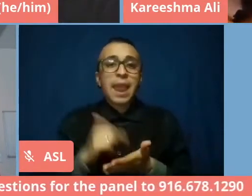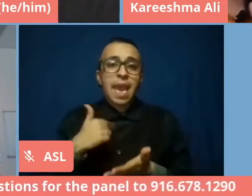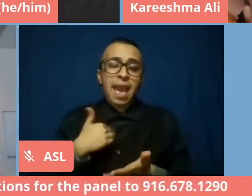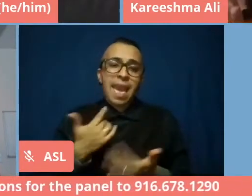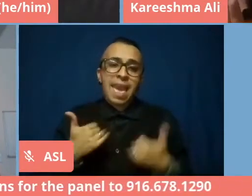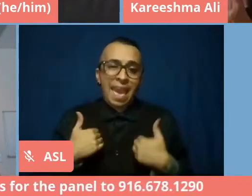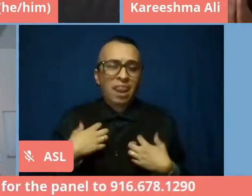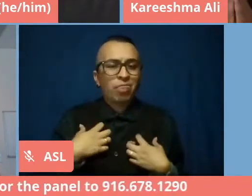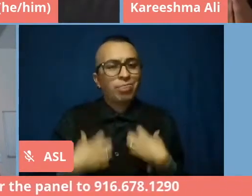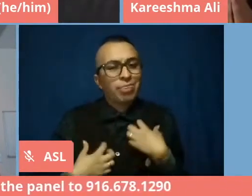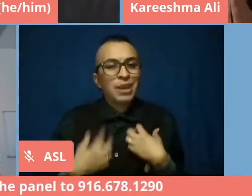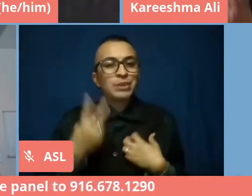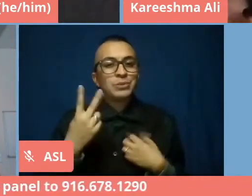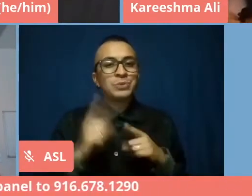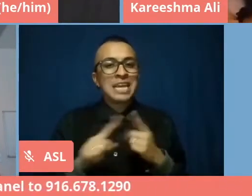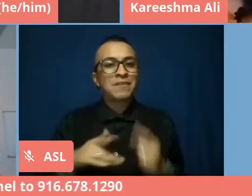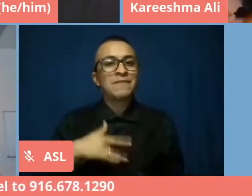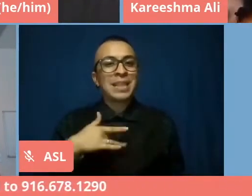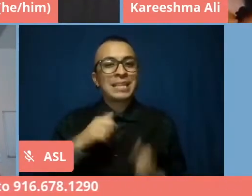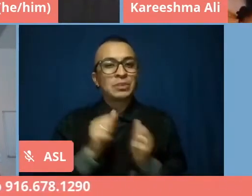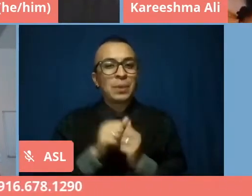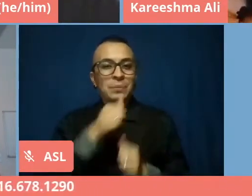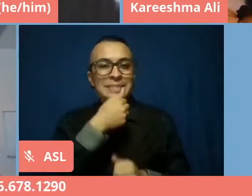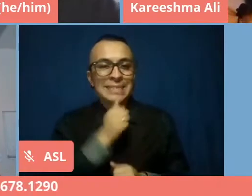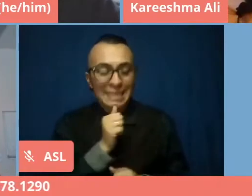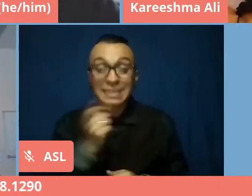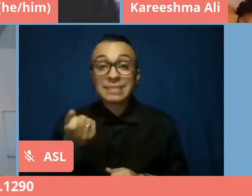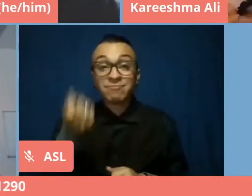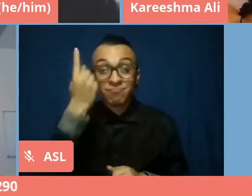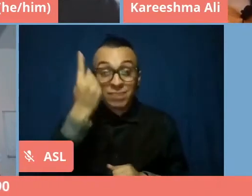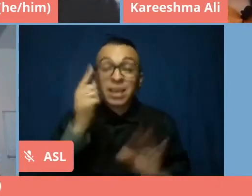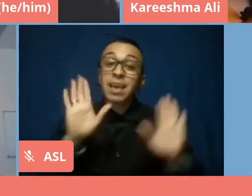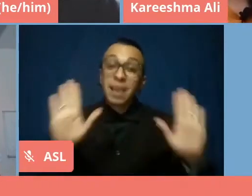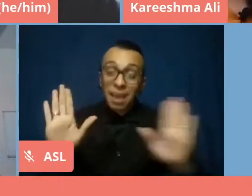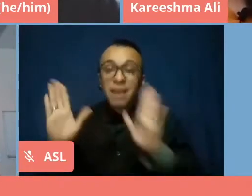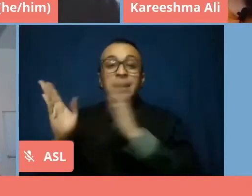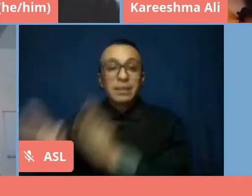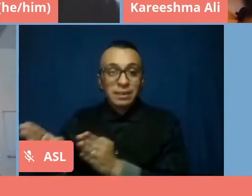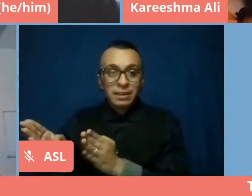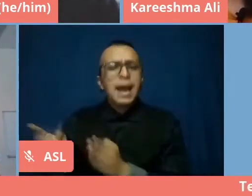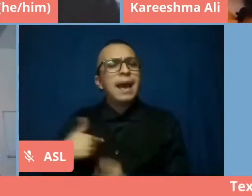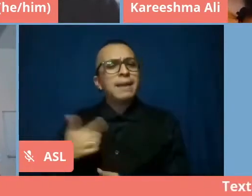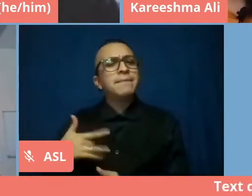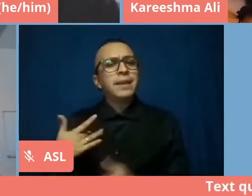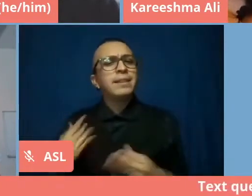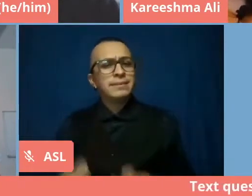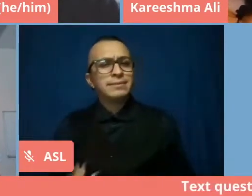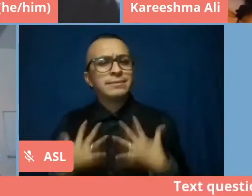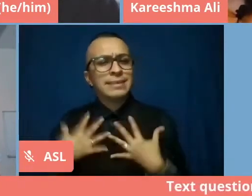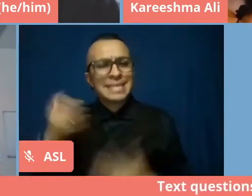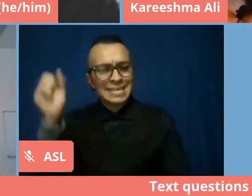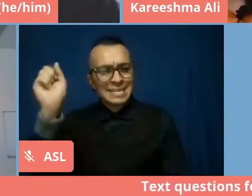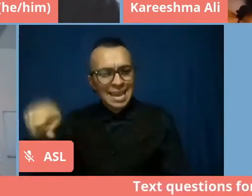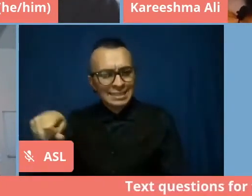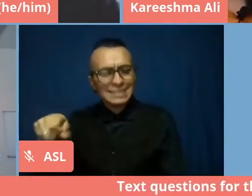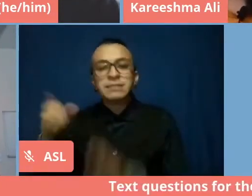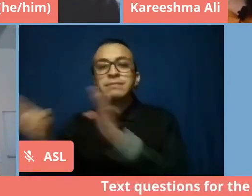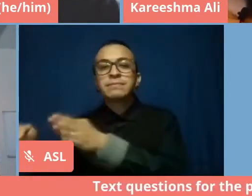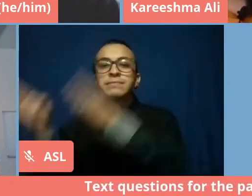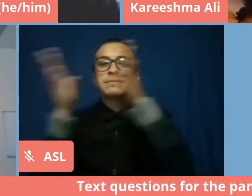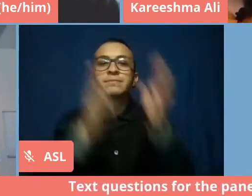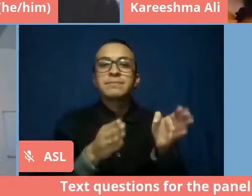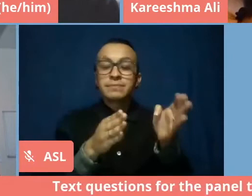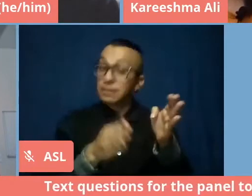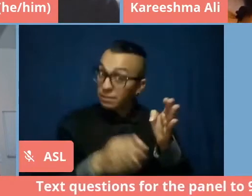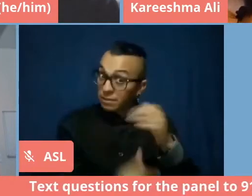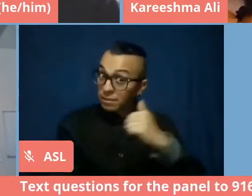different feelings when it comes to resiliency, because on the one hand, it's incredibly inspiring. And on the other hand, I think there's also a danger